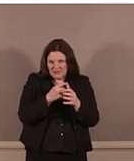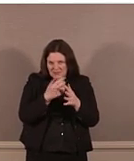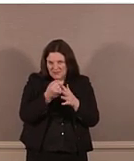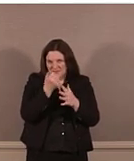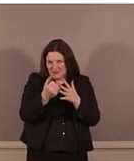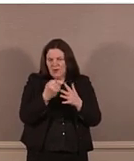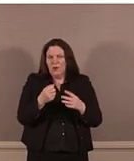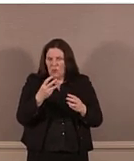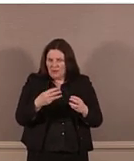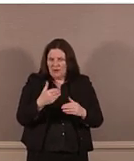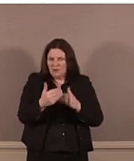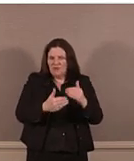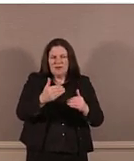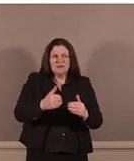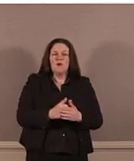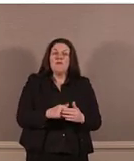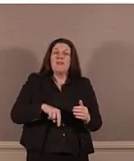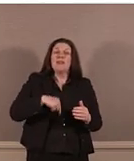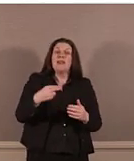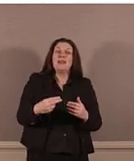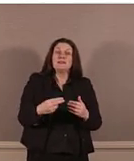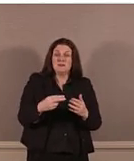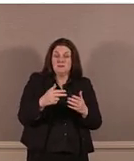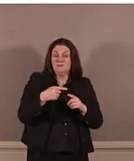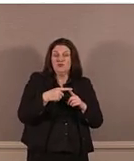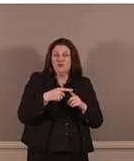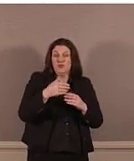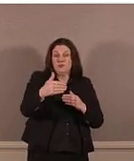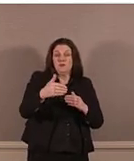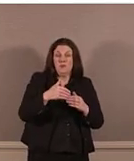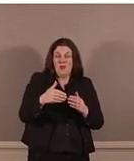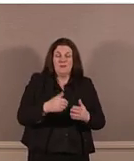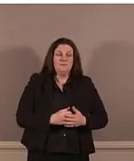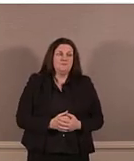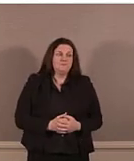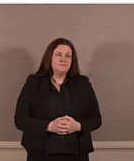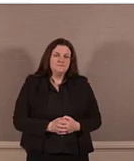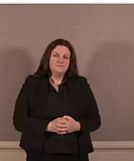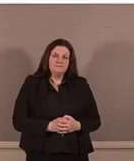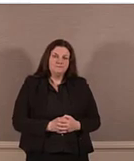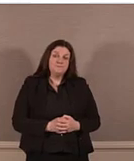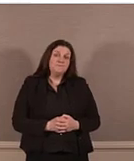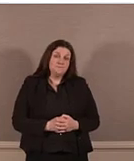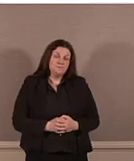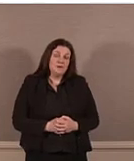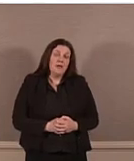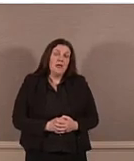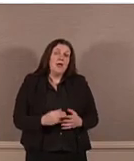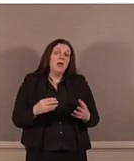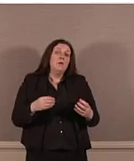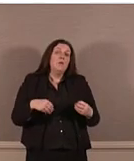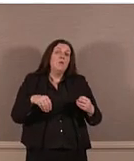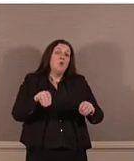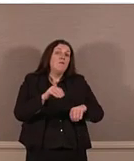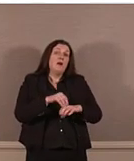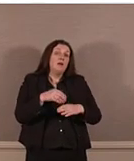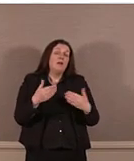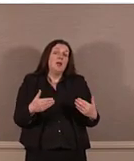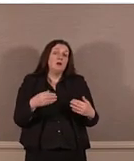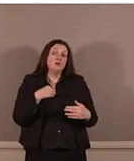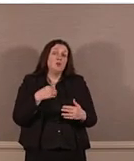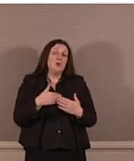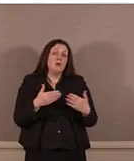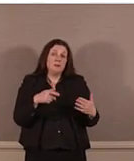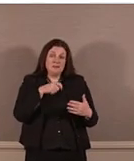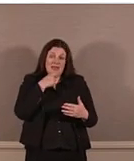will be progressed over the next short while as such. So that moves me on then to, as